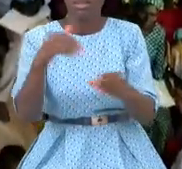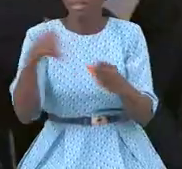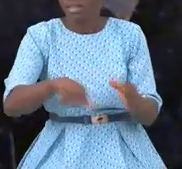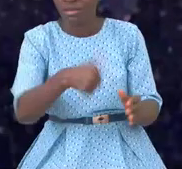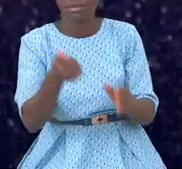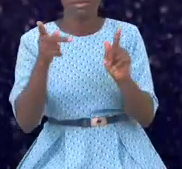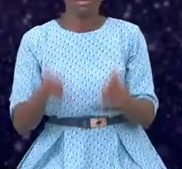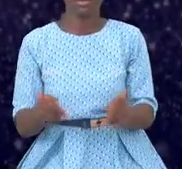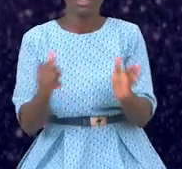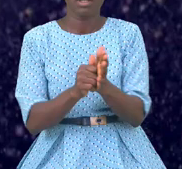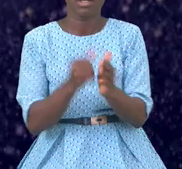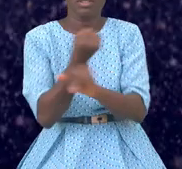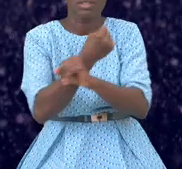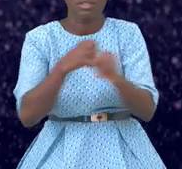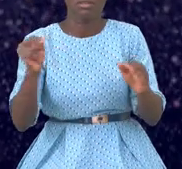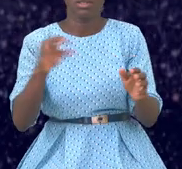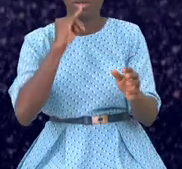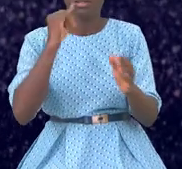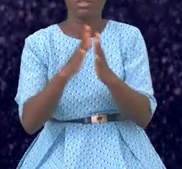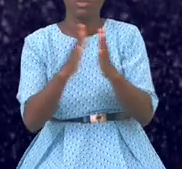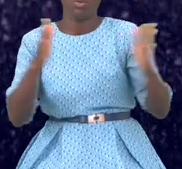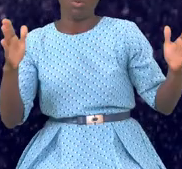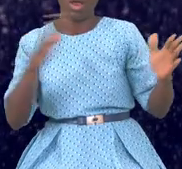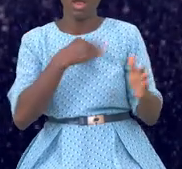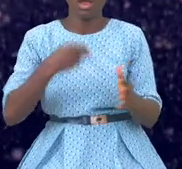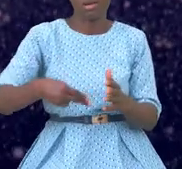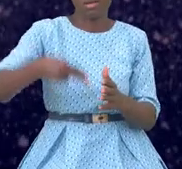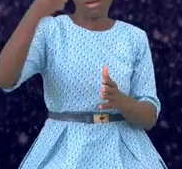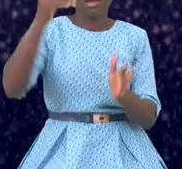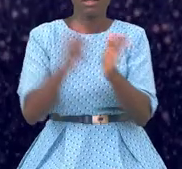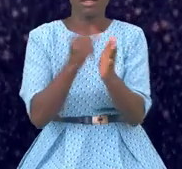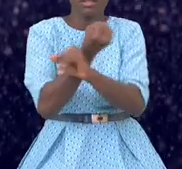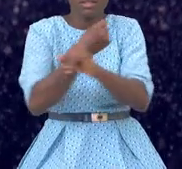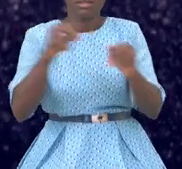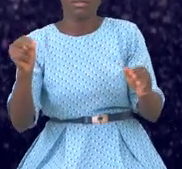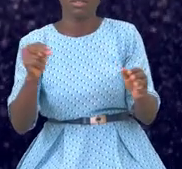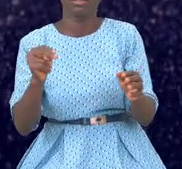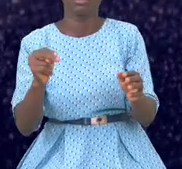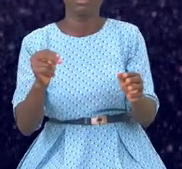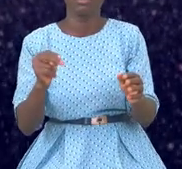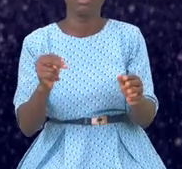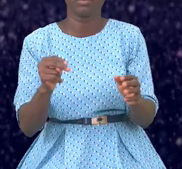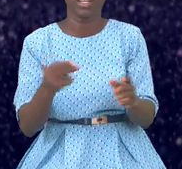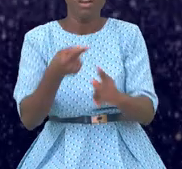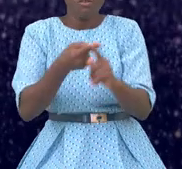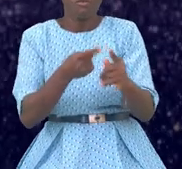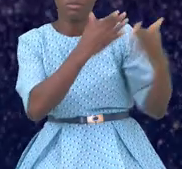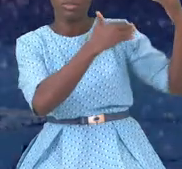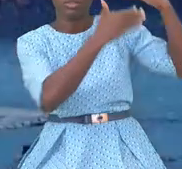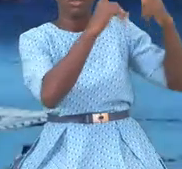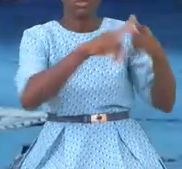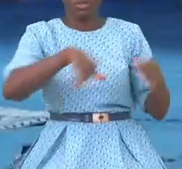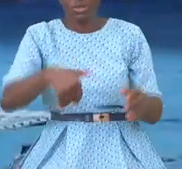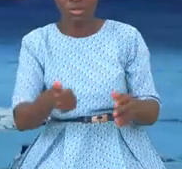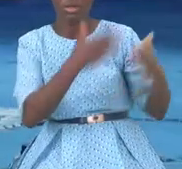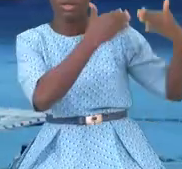high. That salvation from generation to generation. That salvation from one nation to